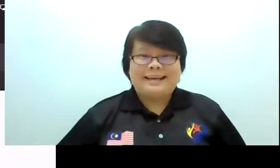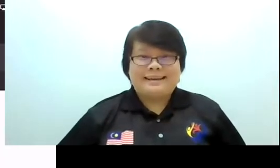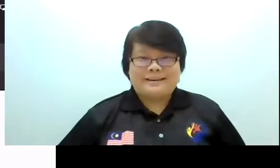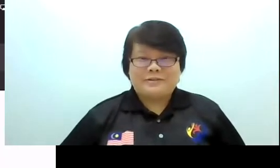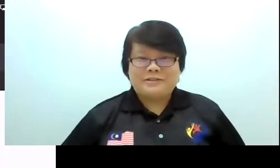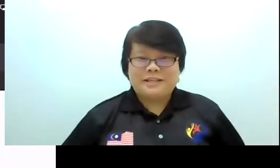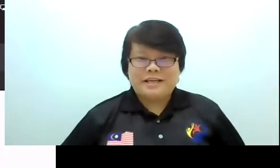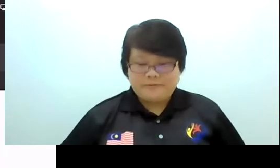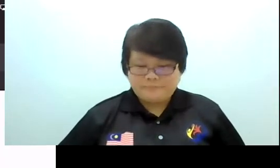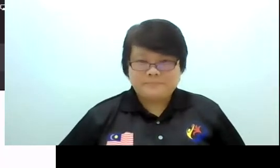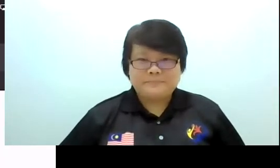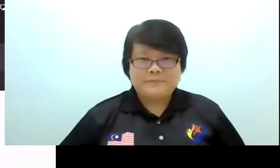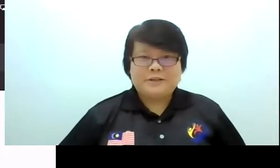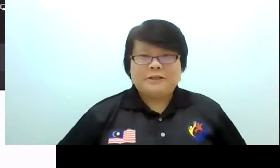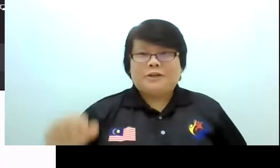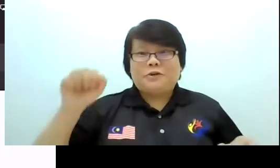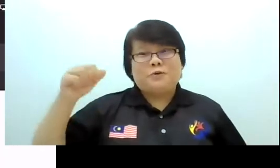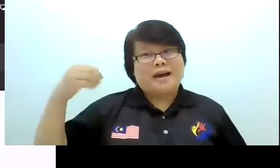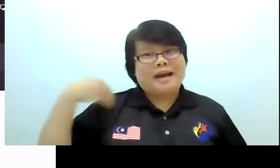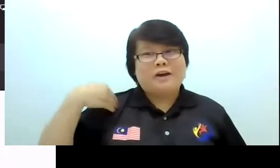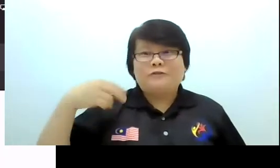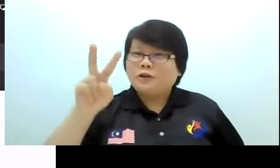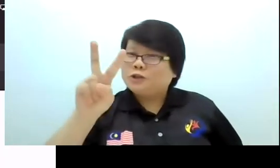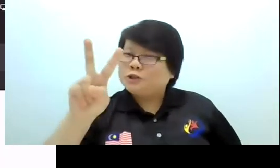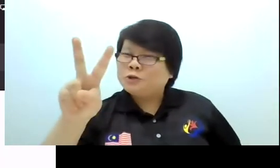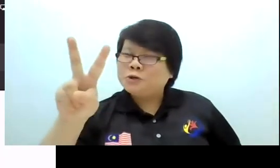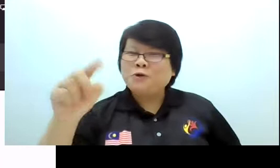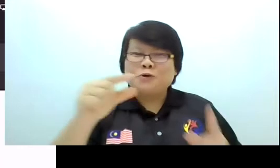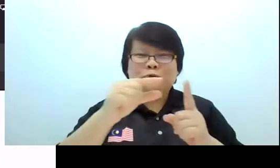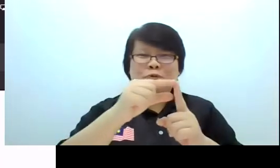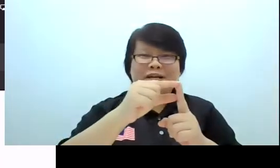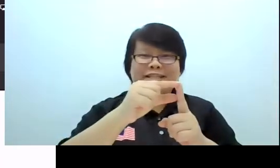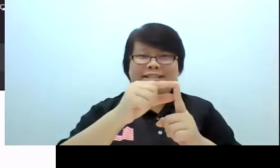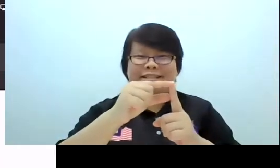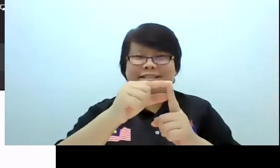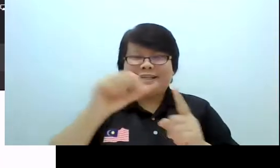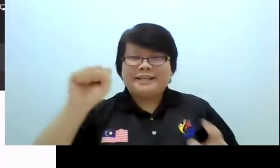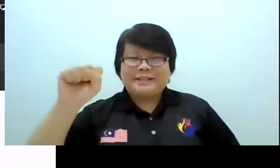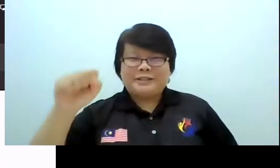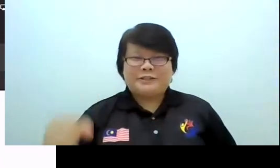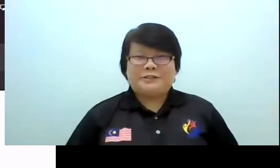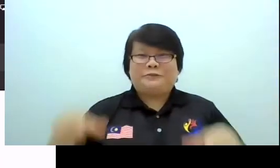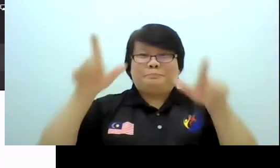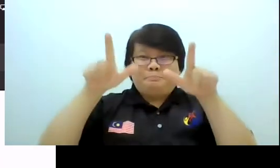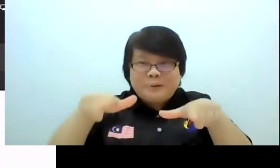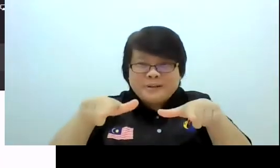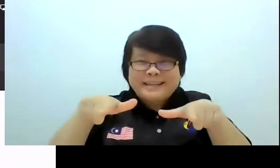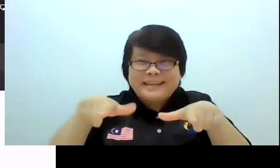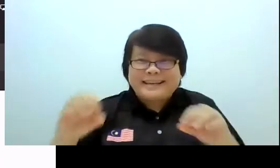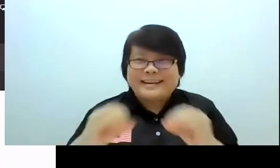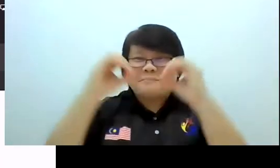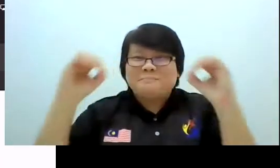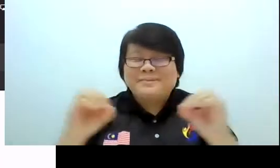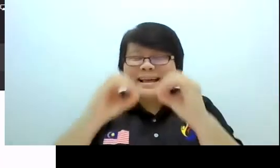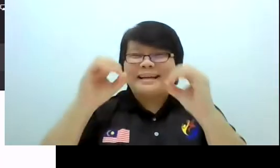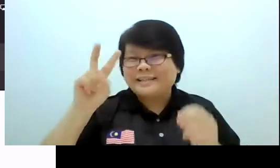Okay. Now you see, you have two words to put